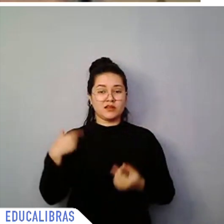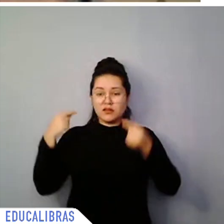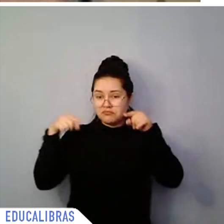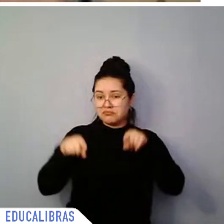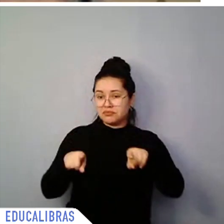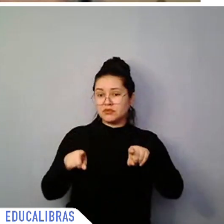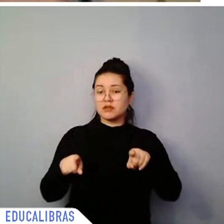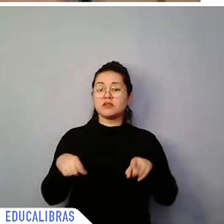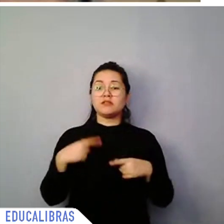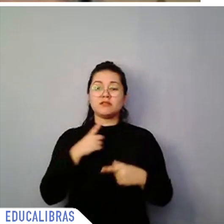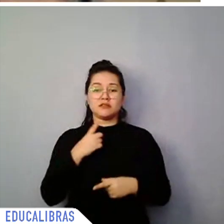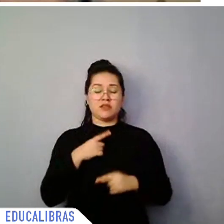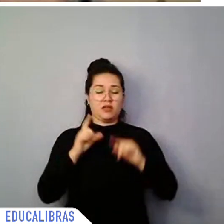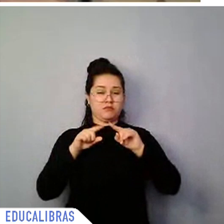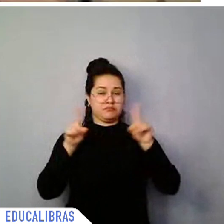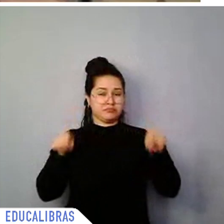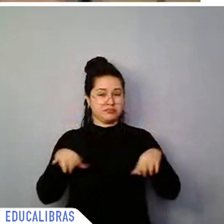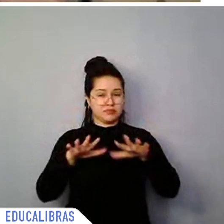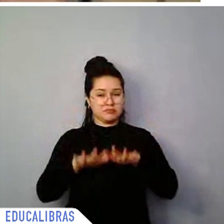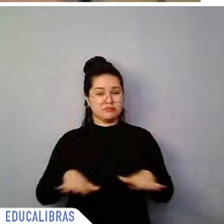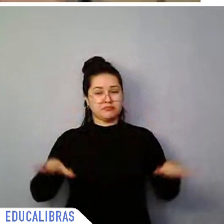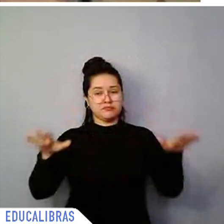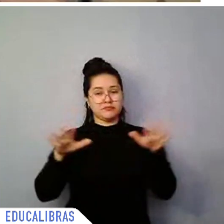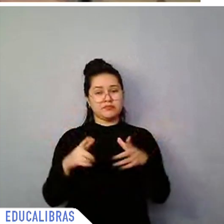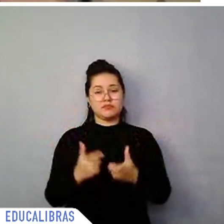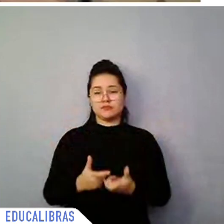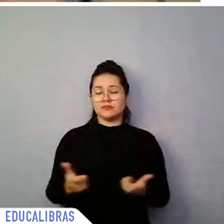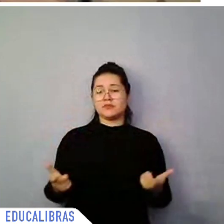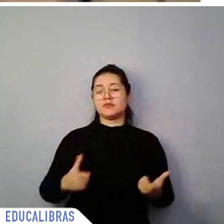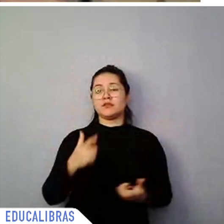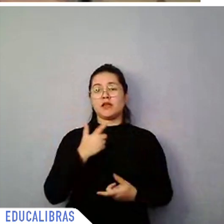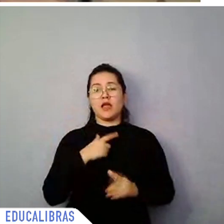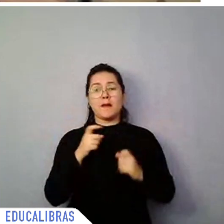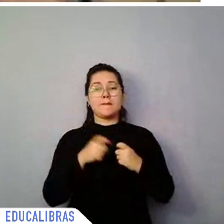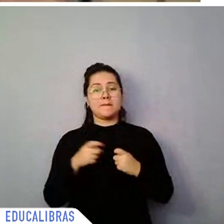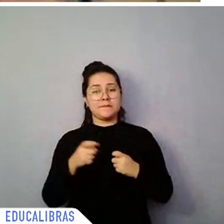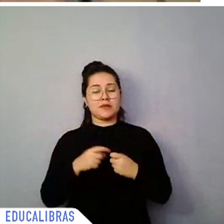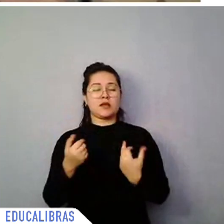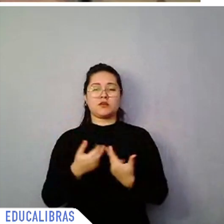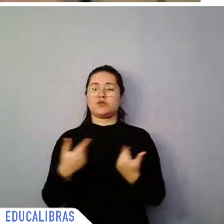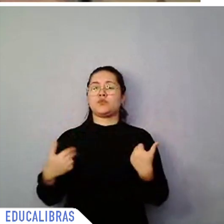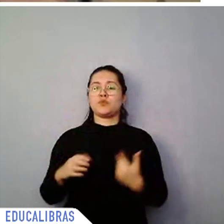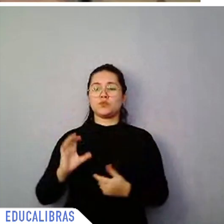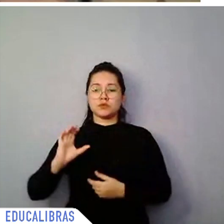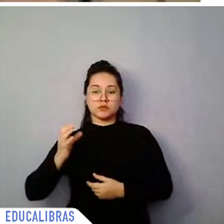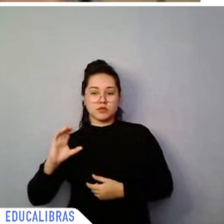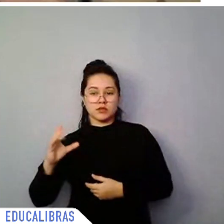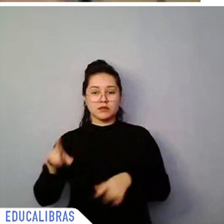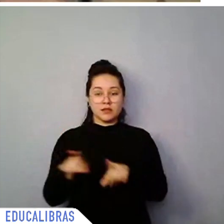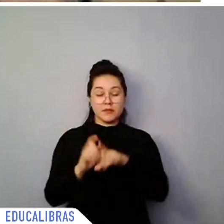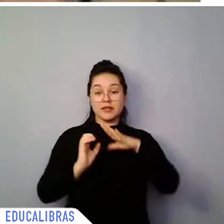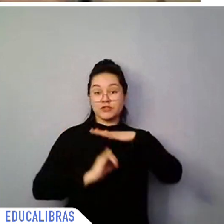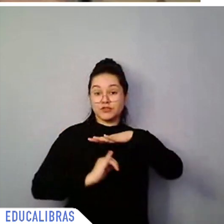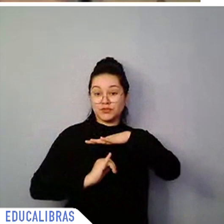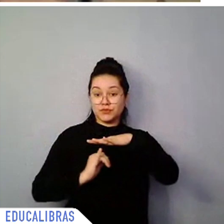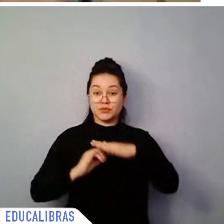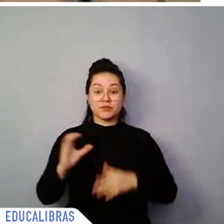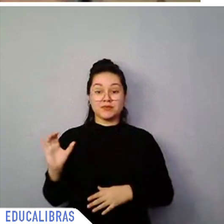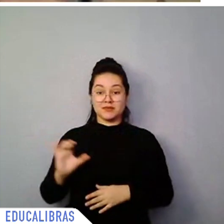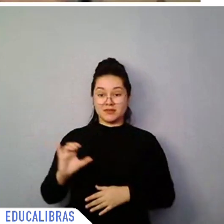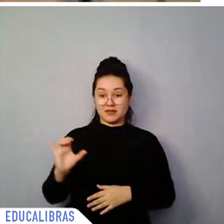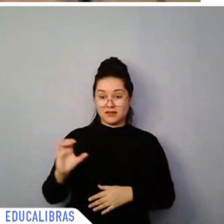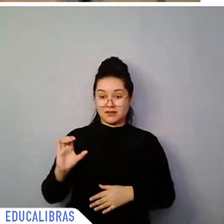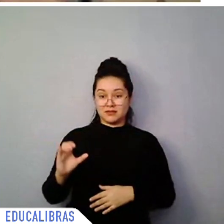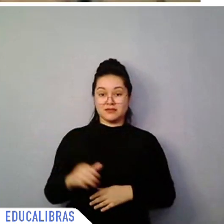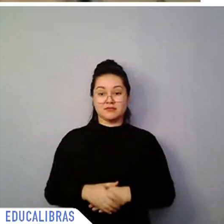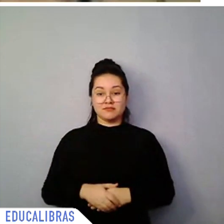We are working on the side, trying to put a panel together with doctors and researchers